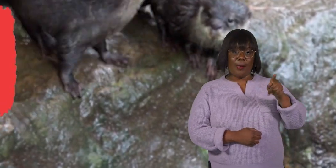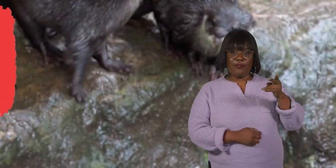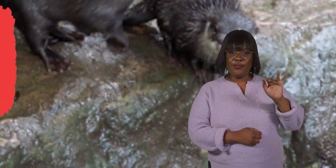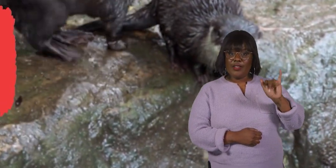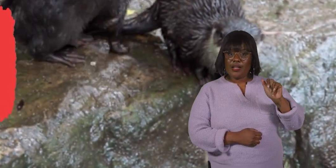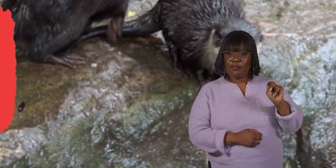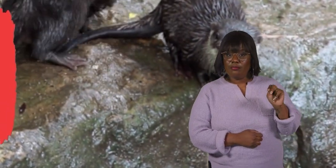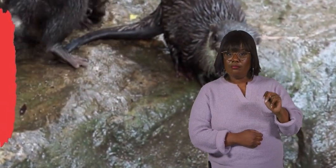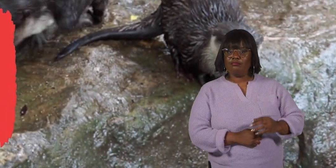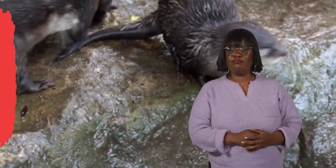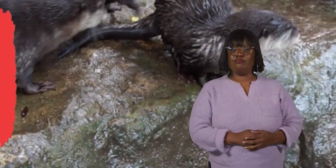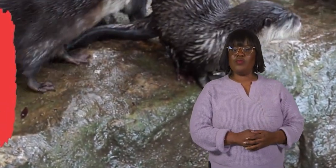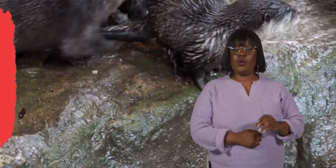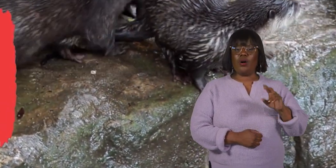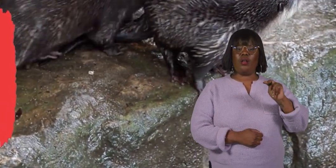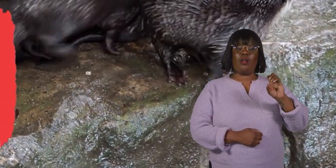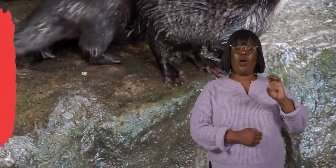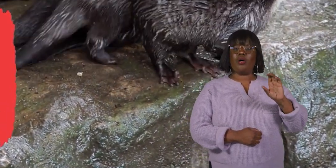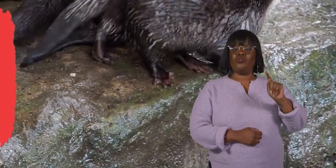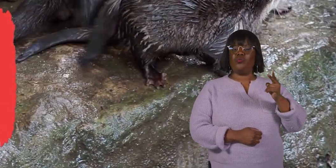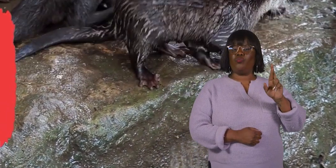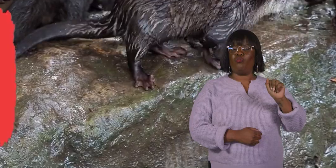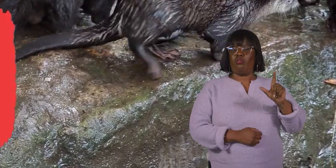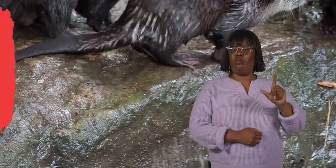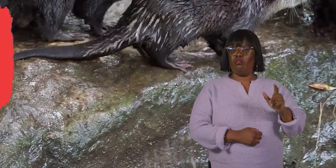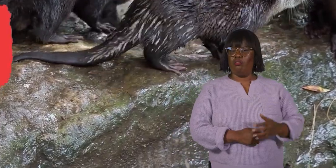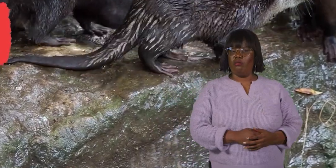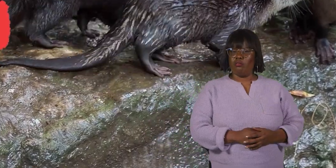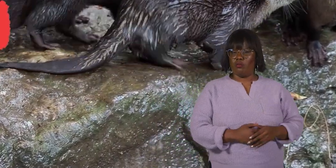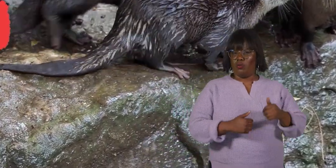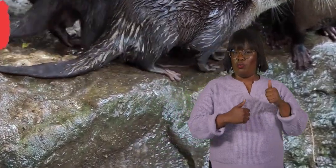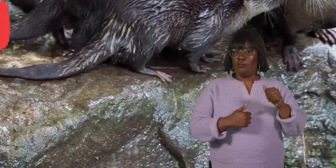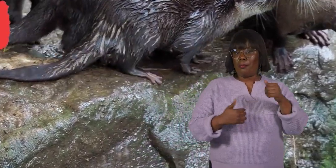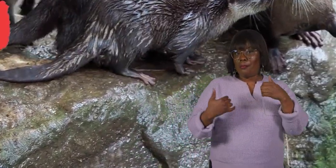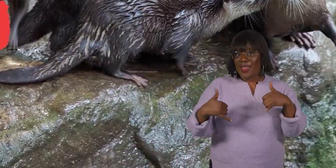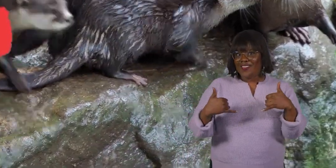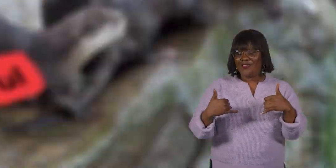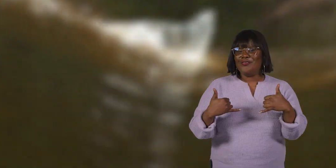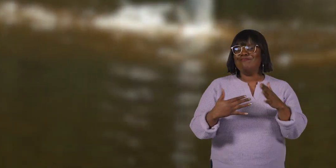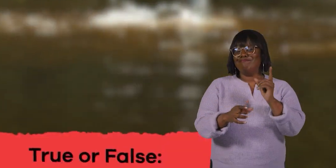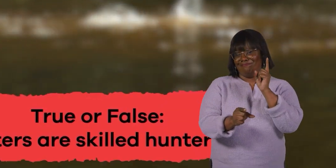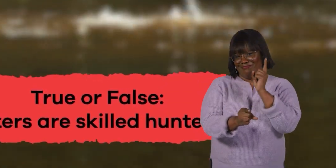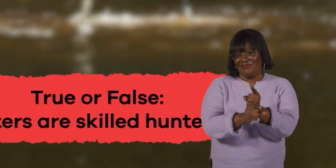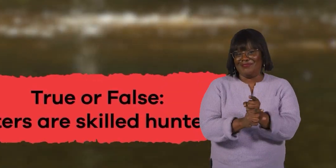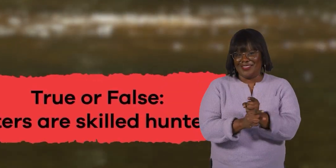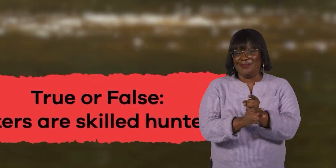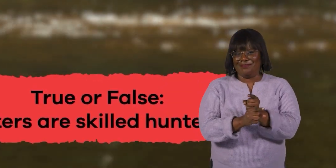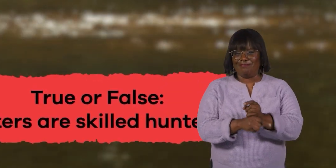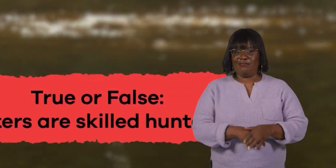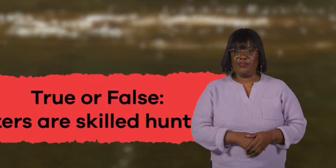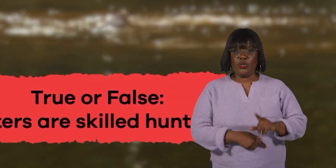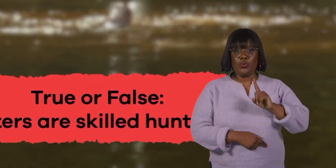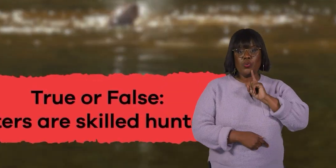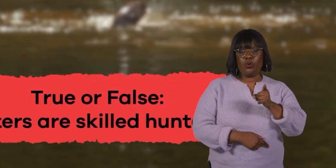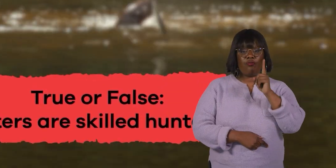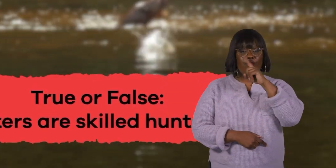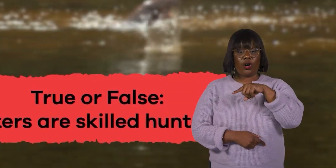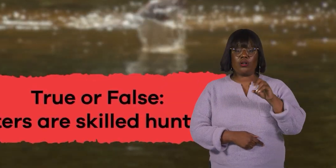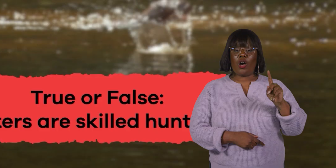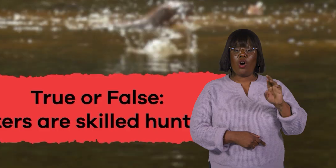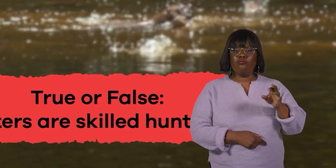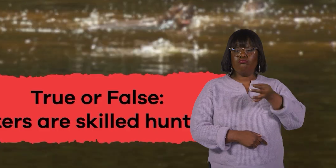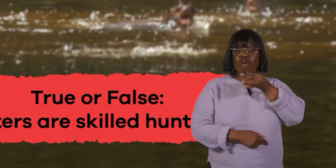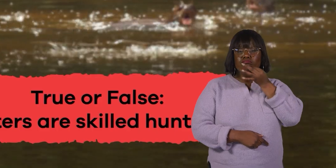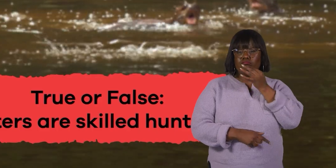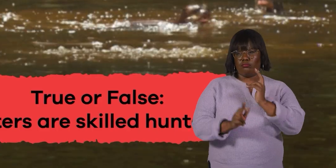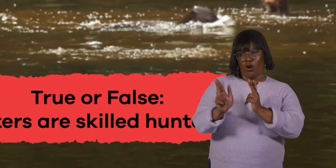Amphibian E. Nocturnal B. Playful True or false, otters are